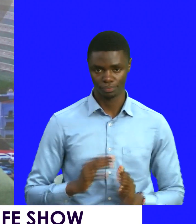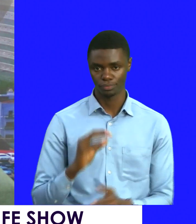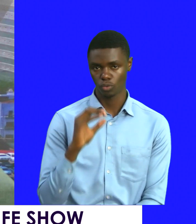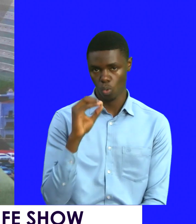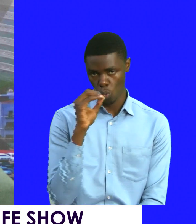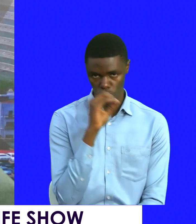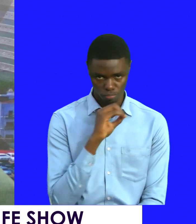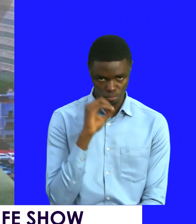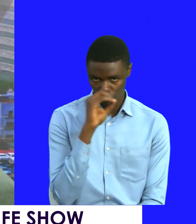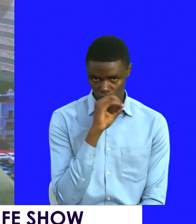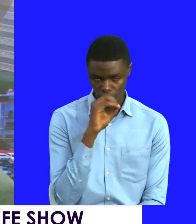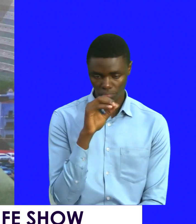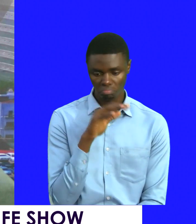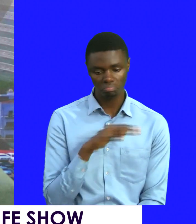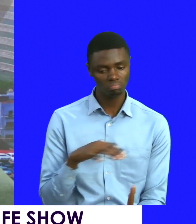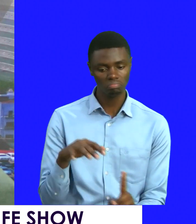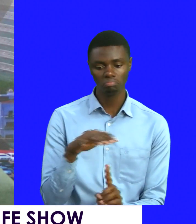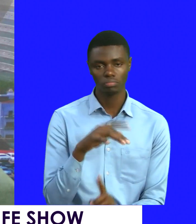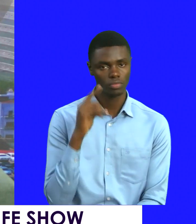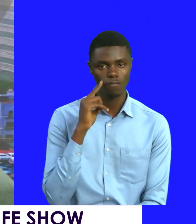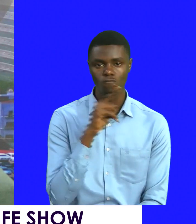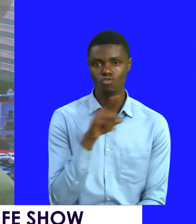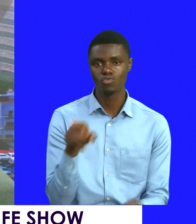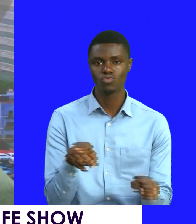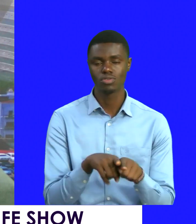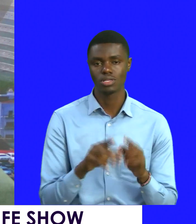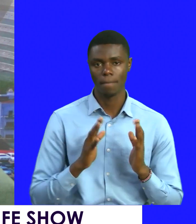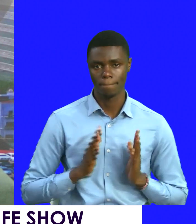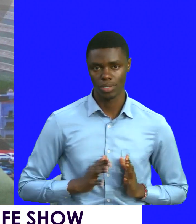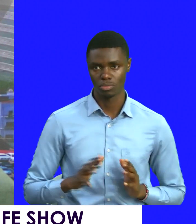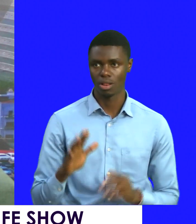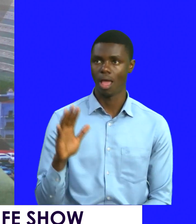Oxygen is around for you as a human being. The